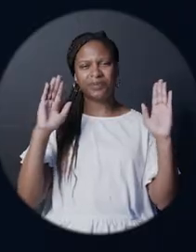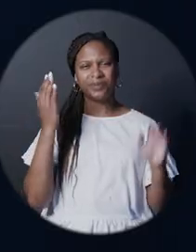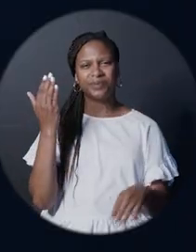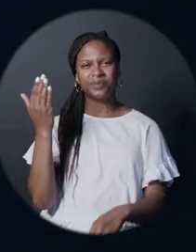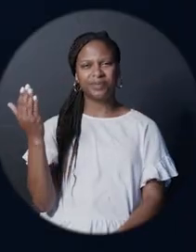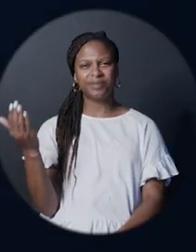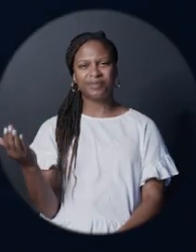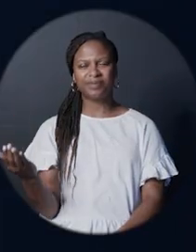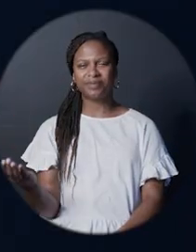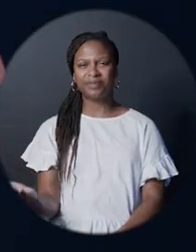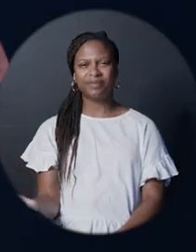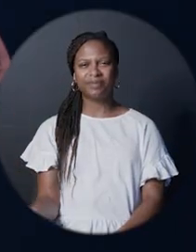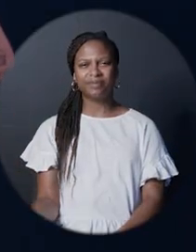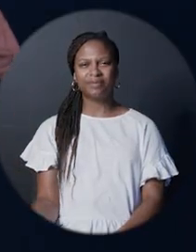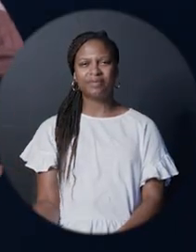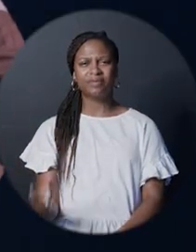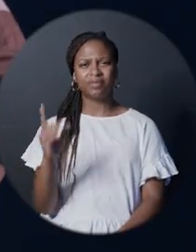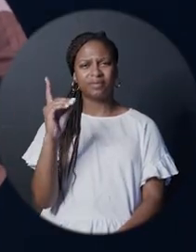give up on you.